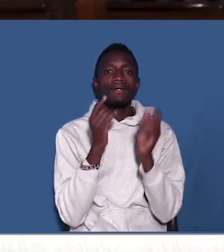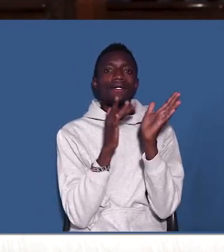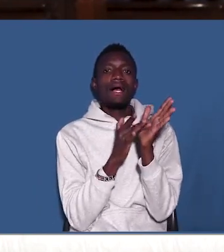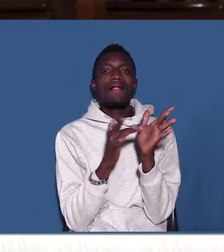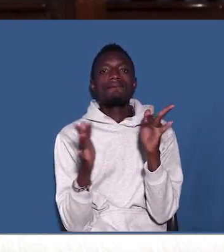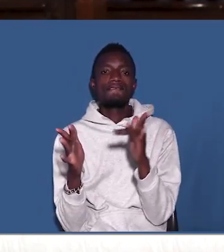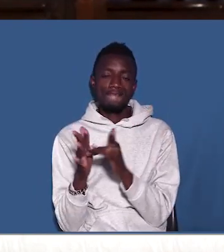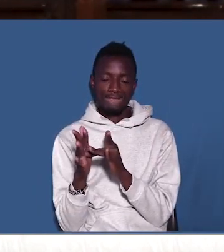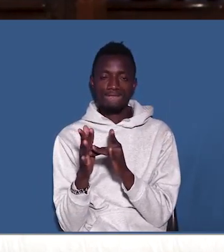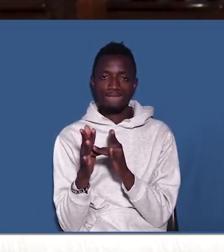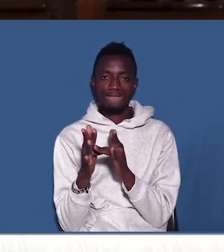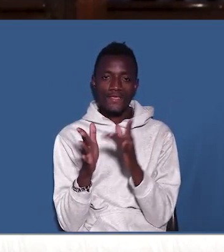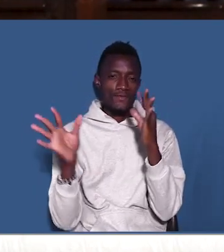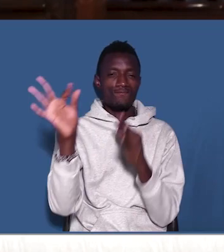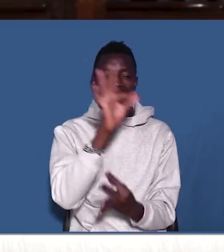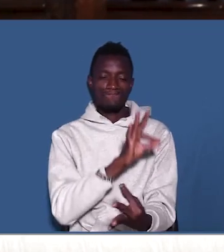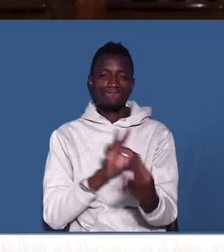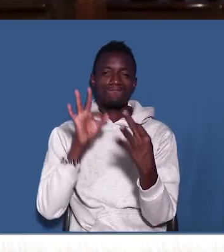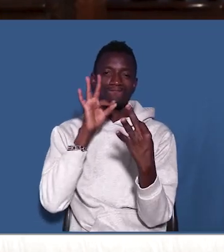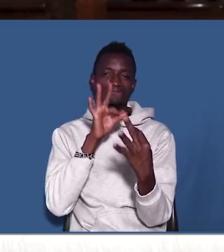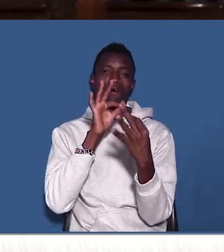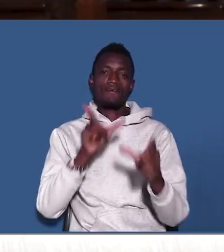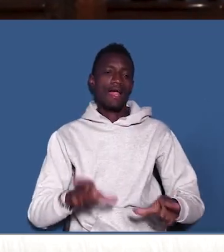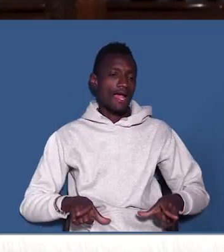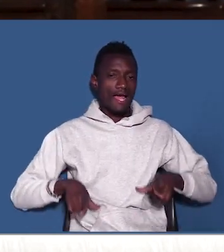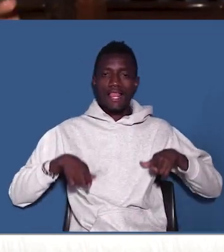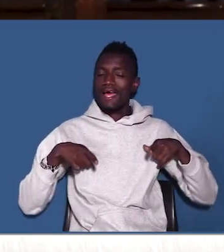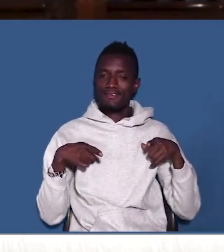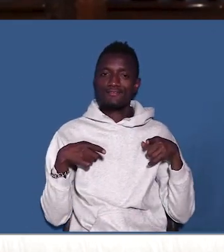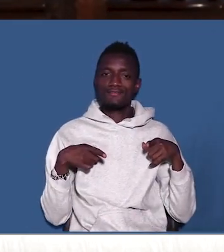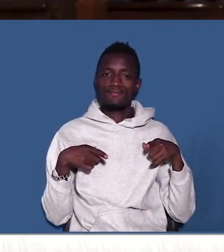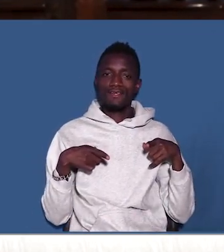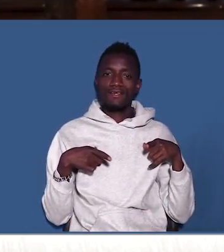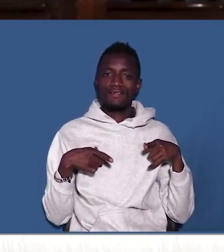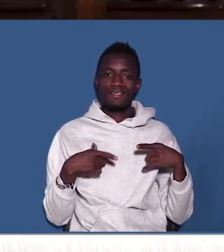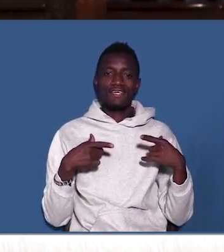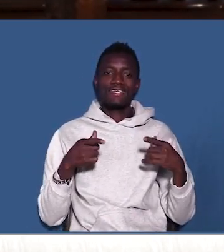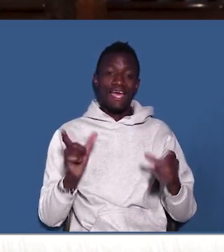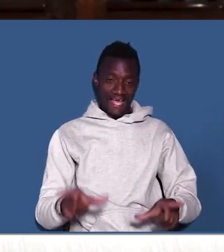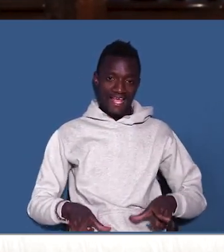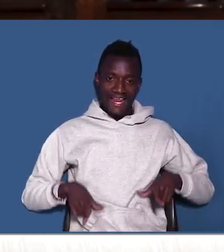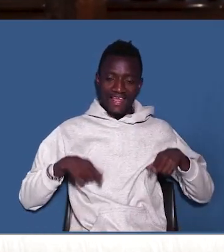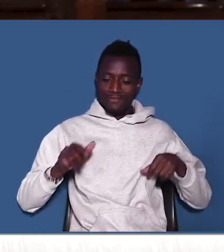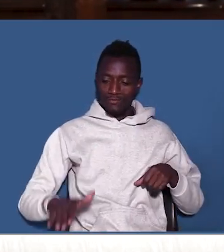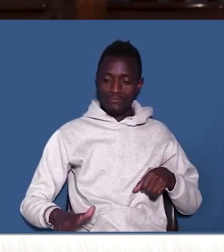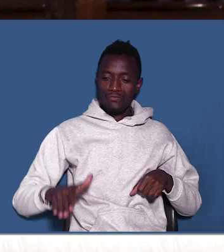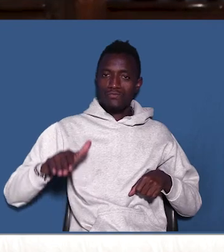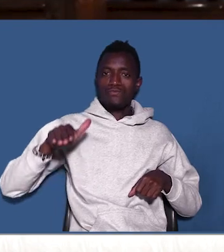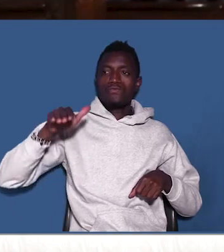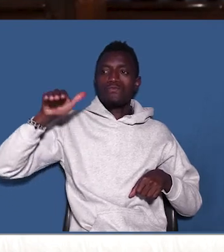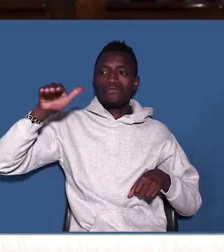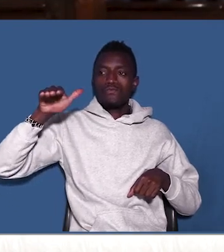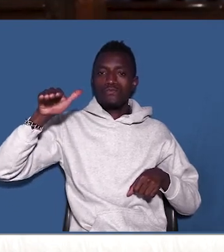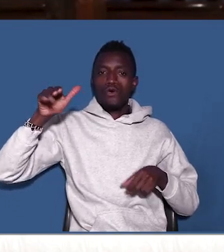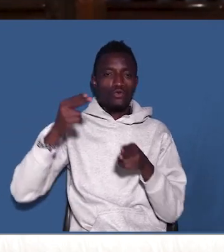Jesus' perfect life of obedience was now complete, and he was about to lay it